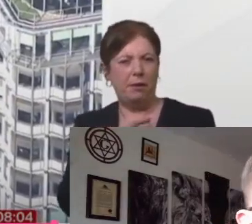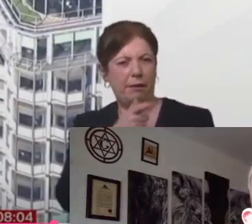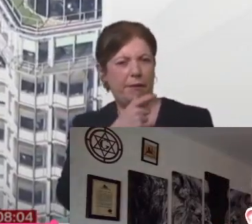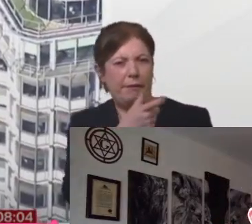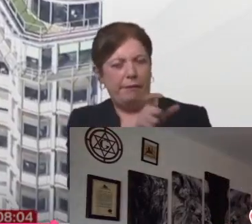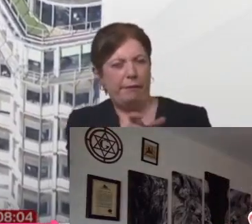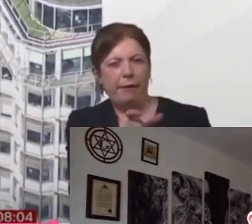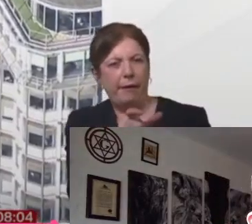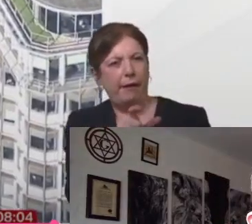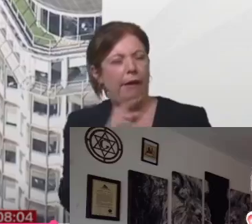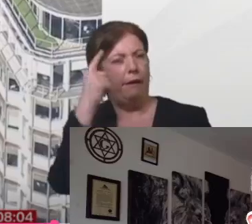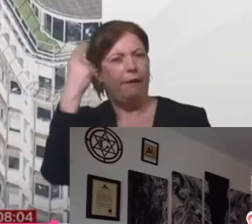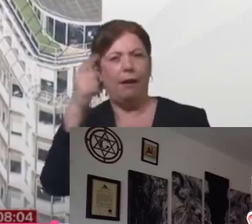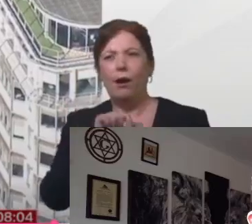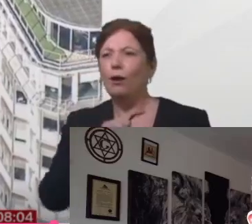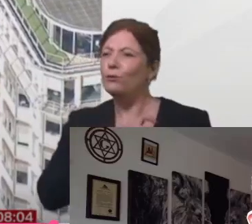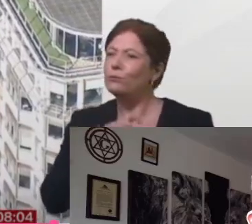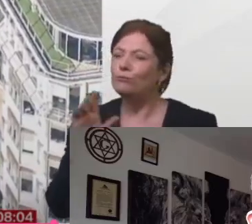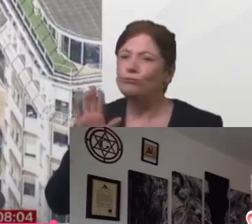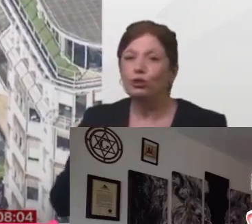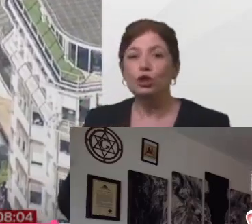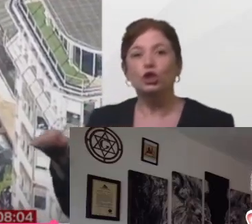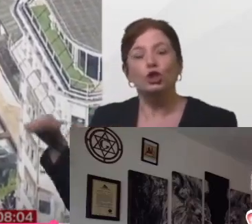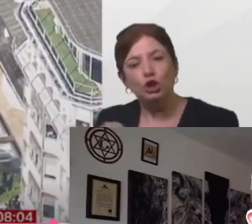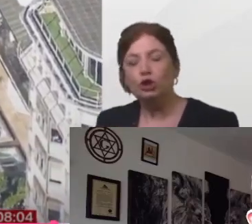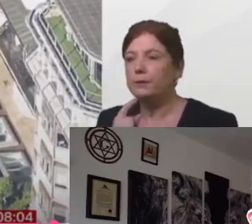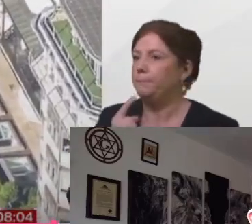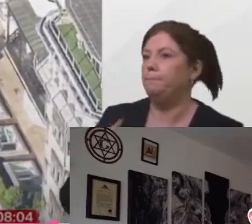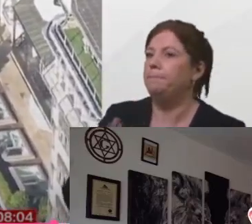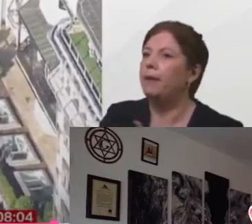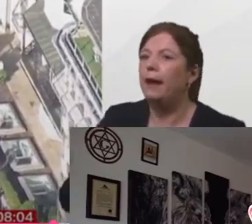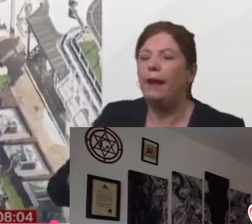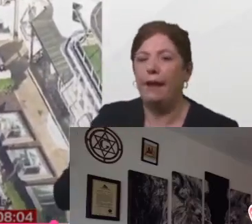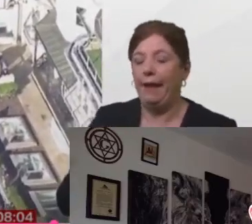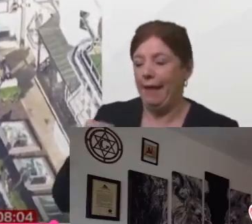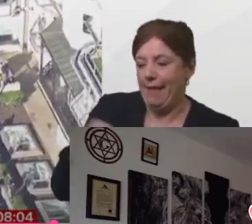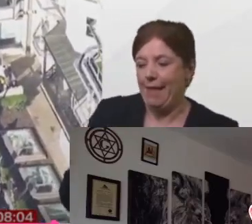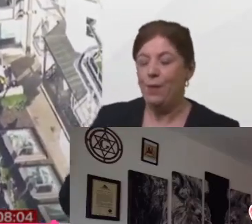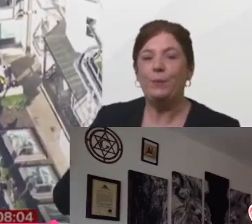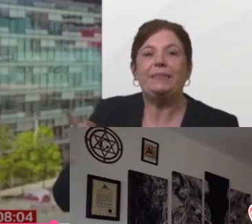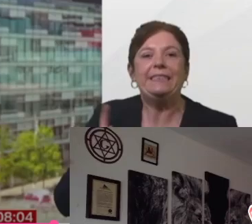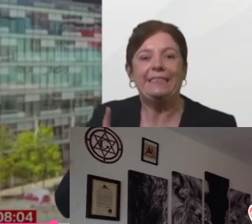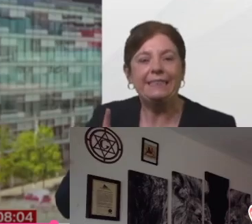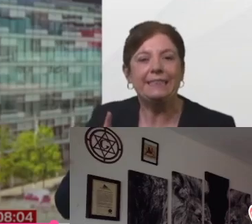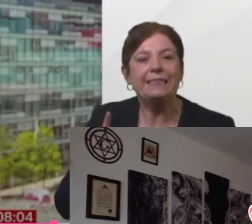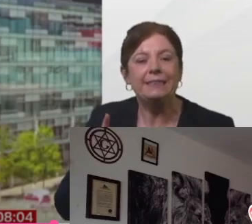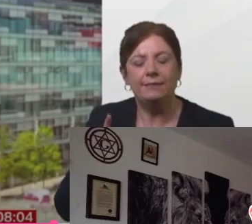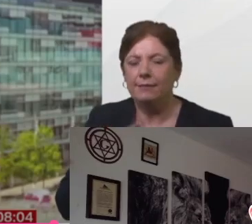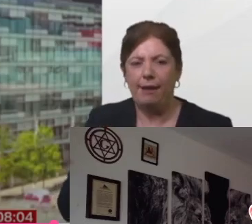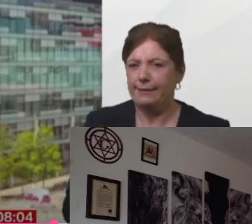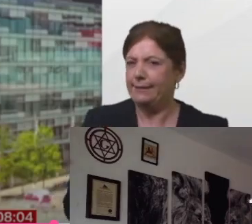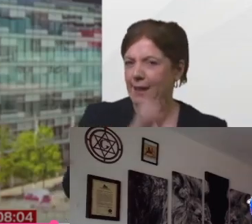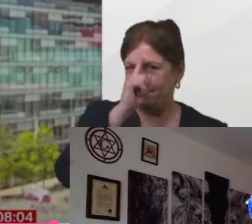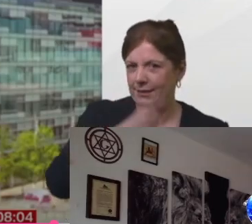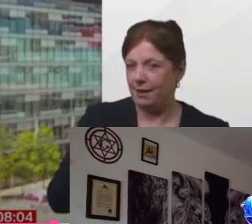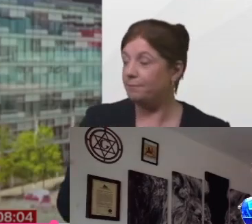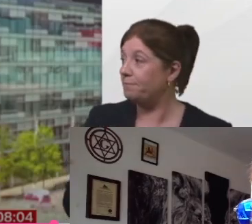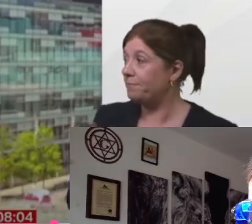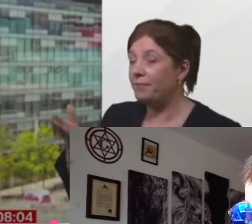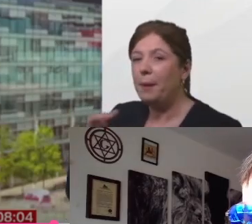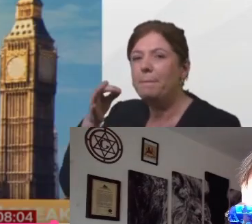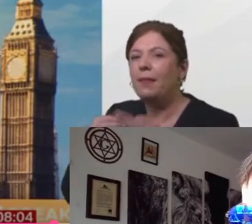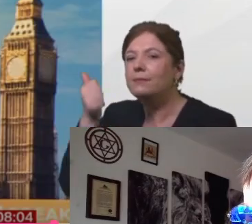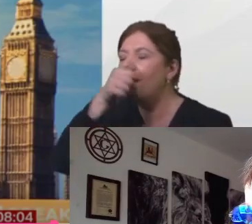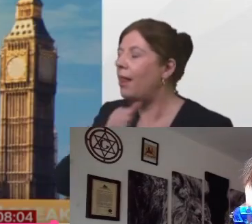constitutes extremism. Damien Grammaticus, BBC News. Let's speak to our chief political correspondent, Henry Zeffman, now. Good